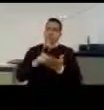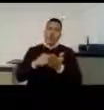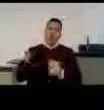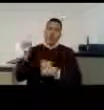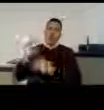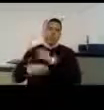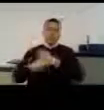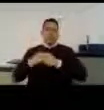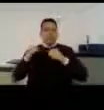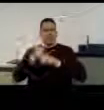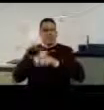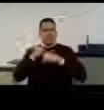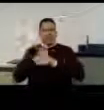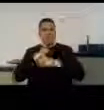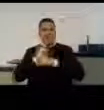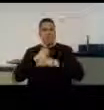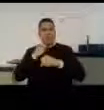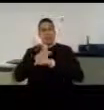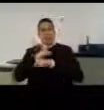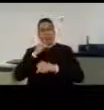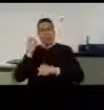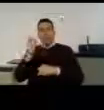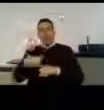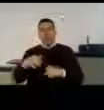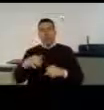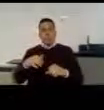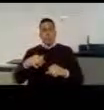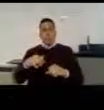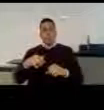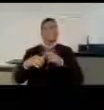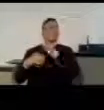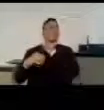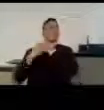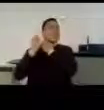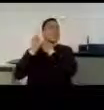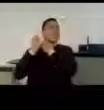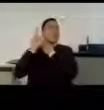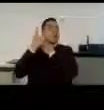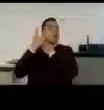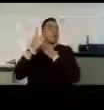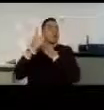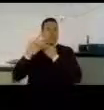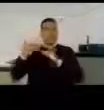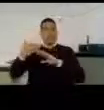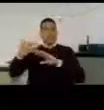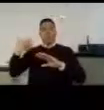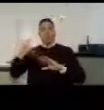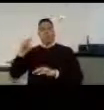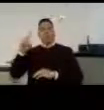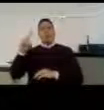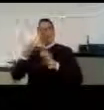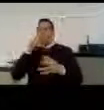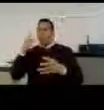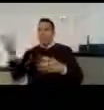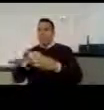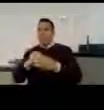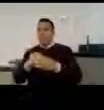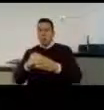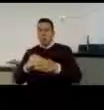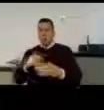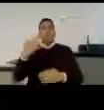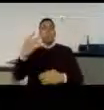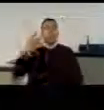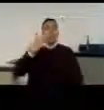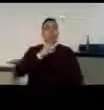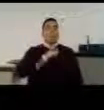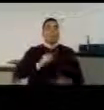laws, but the disability population was not included. Senator Harkin, who was one of the main champions in the Senate for this bill, called this